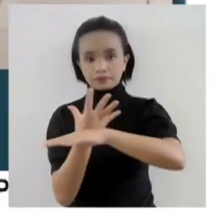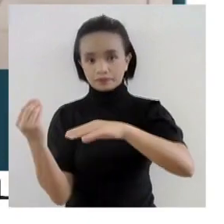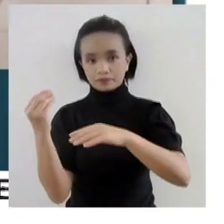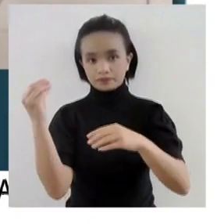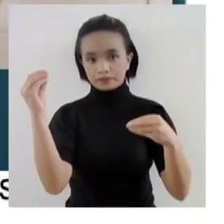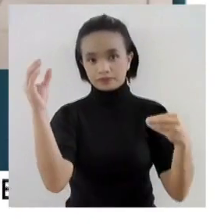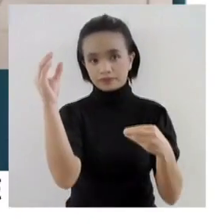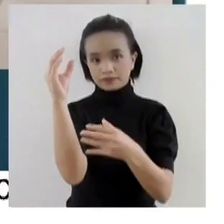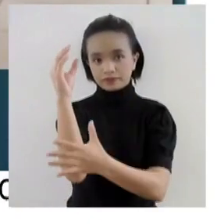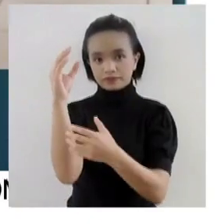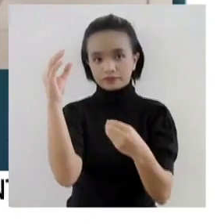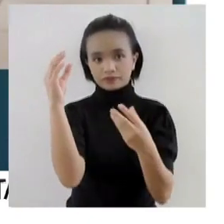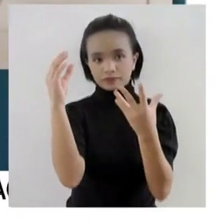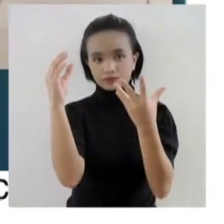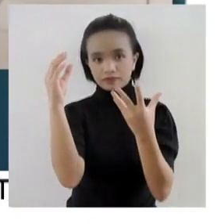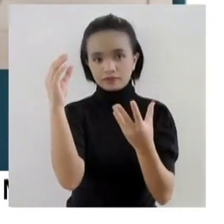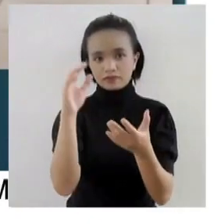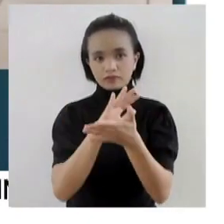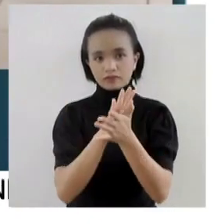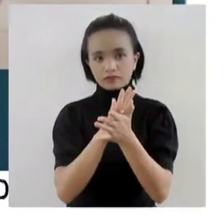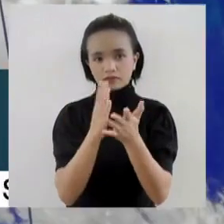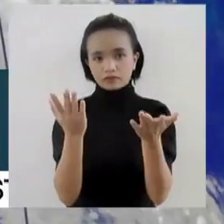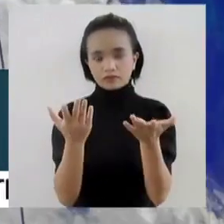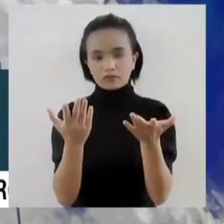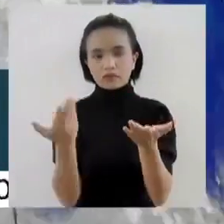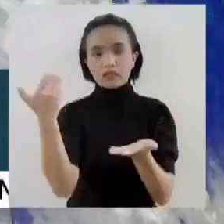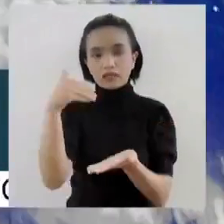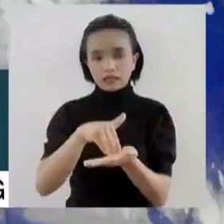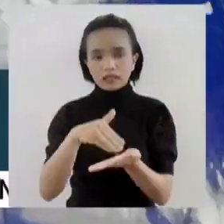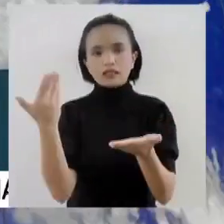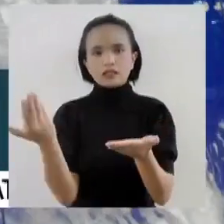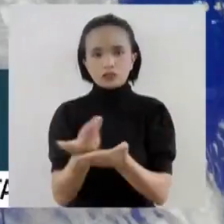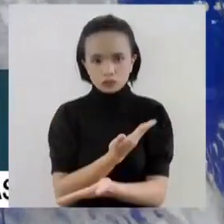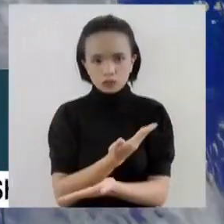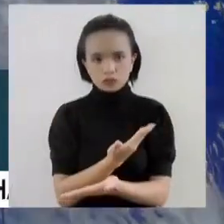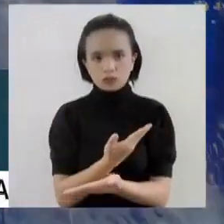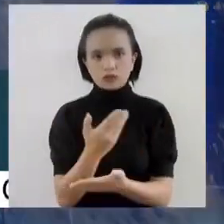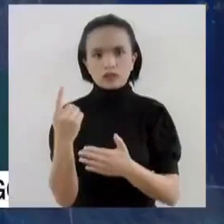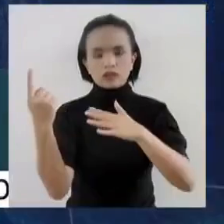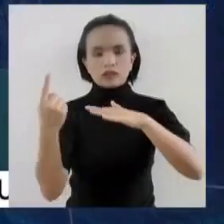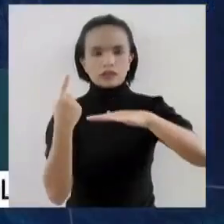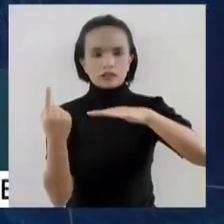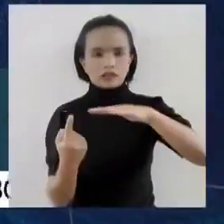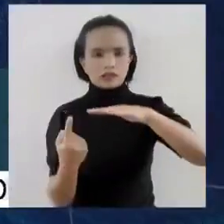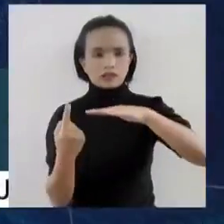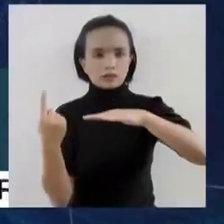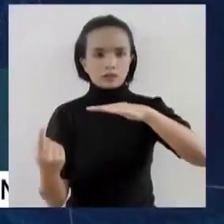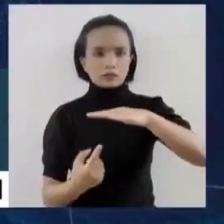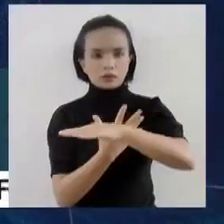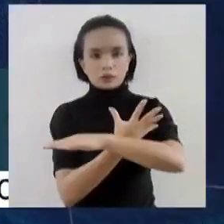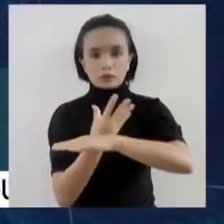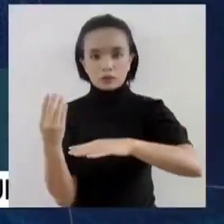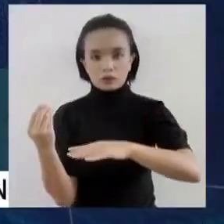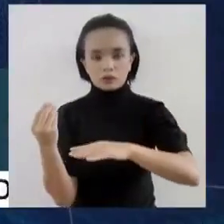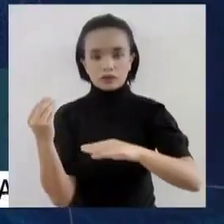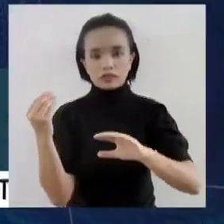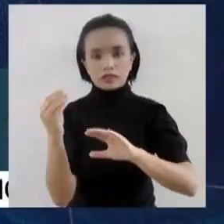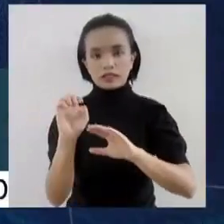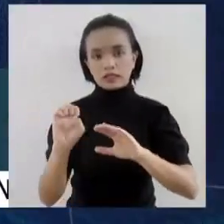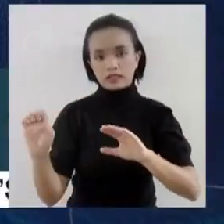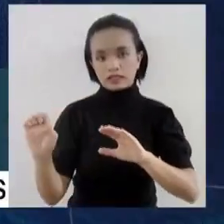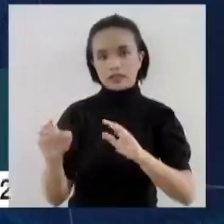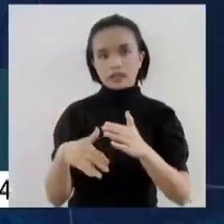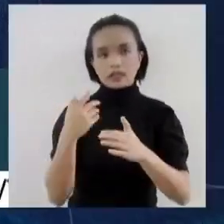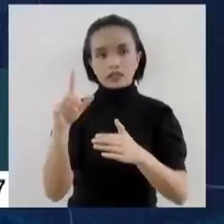dissipated and was absorbed into the broader circulation of a new low-pressure area that formed just east of it. At 10 this morning, this new LPA